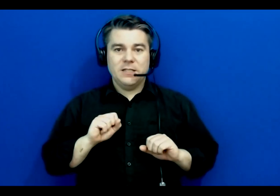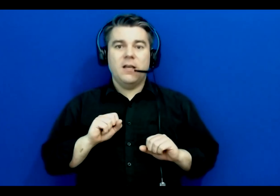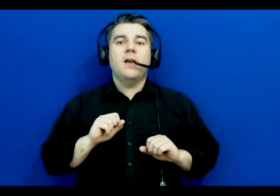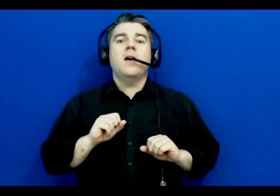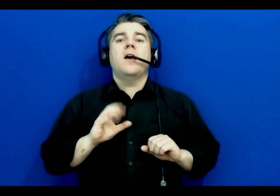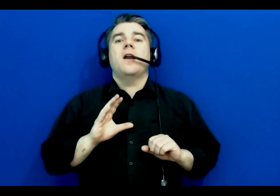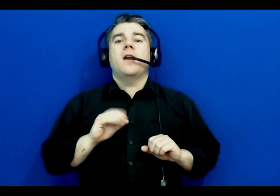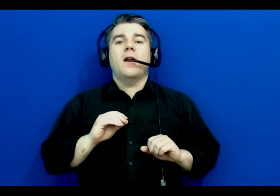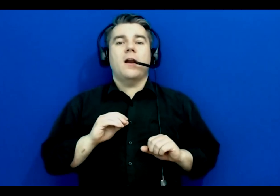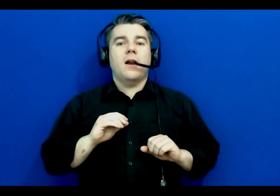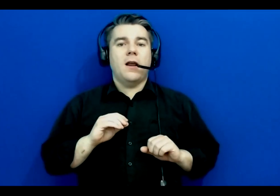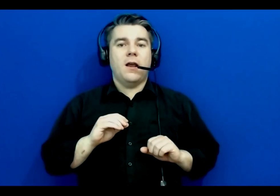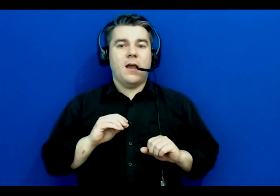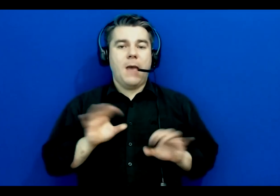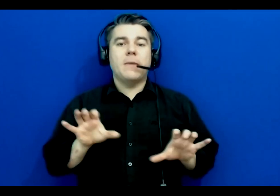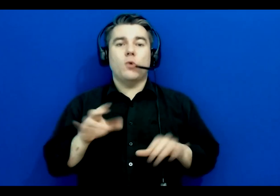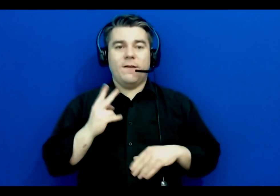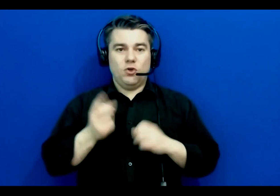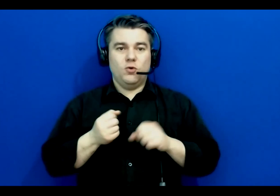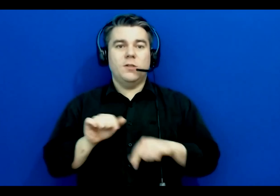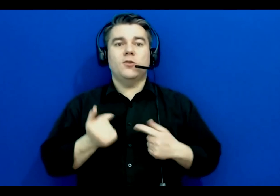And I'm doing it for 2 years.